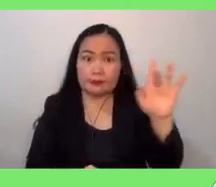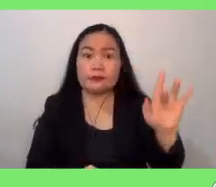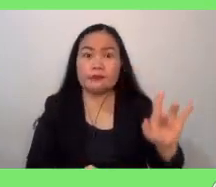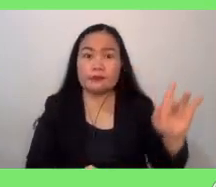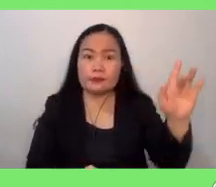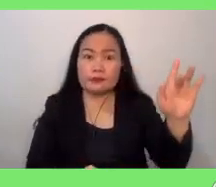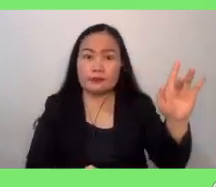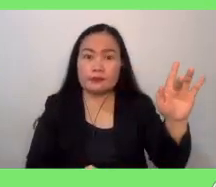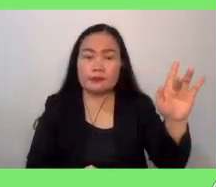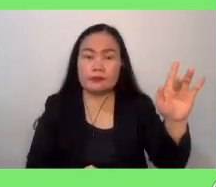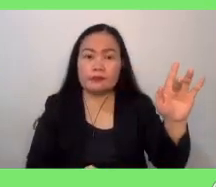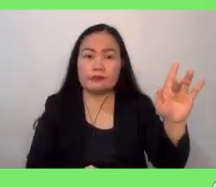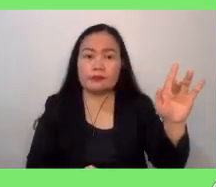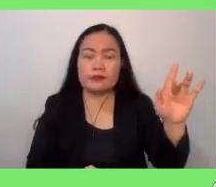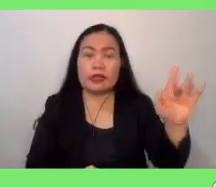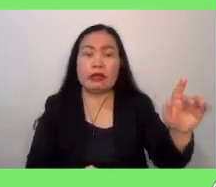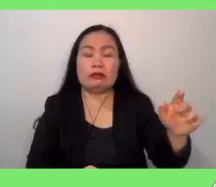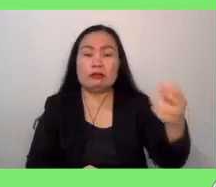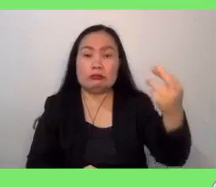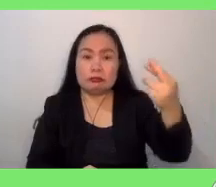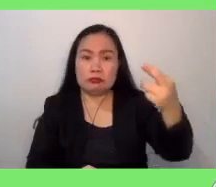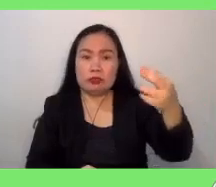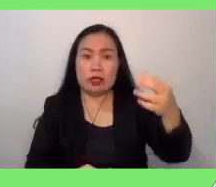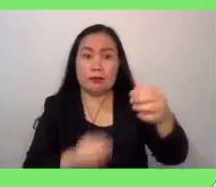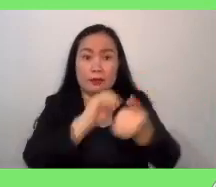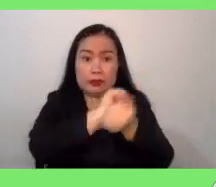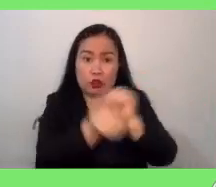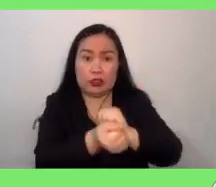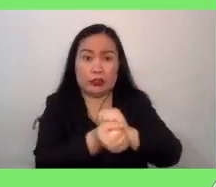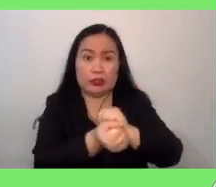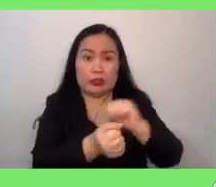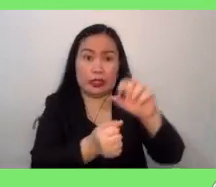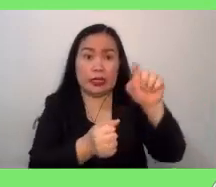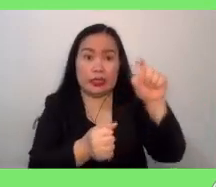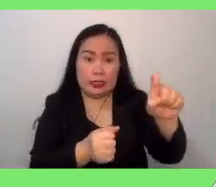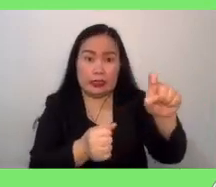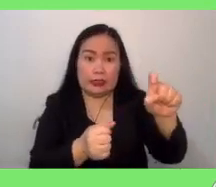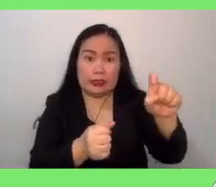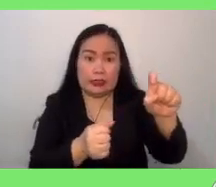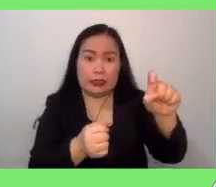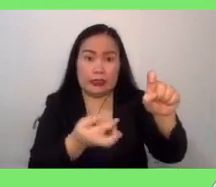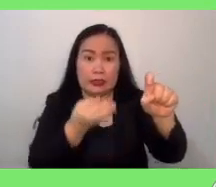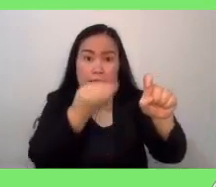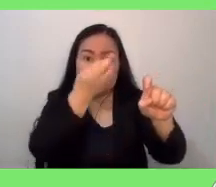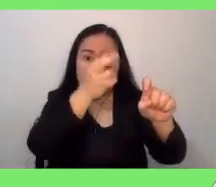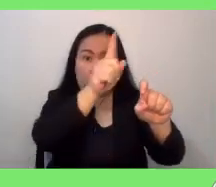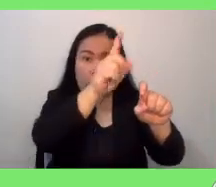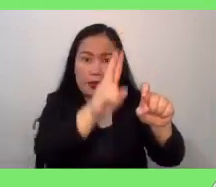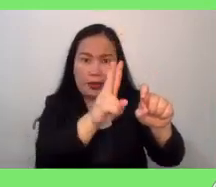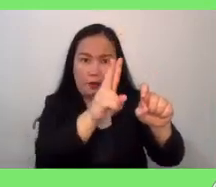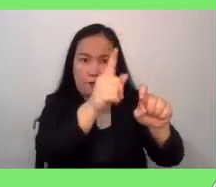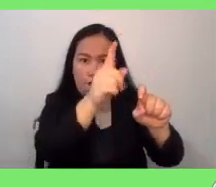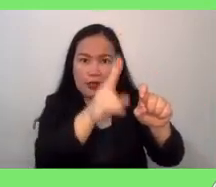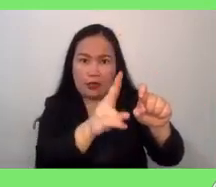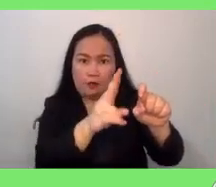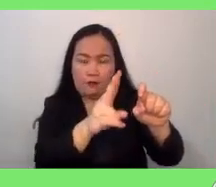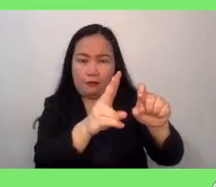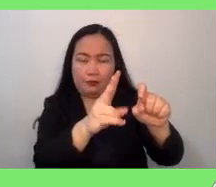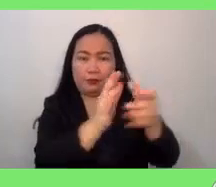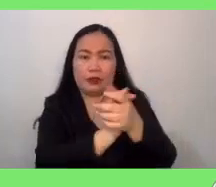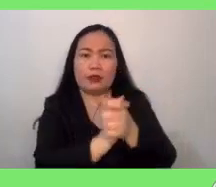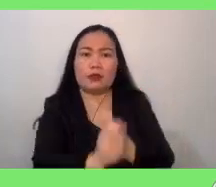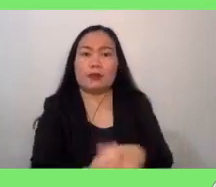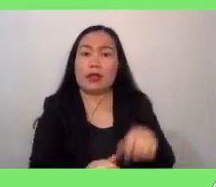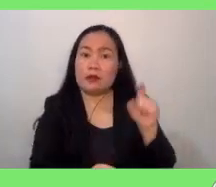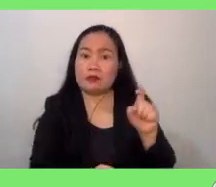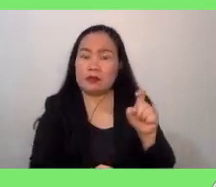maging x is equal to raised to 1/2. Okay? So, ang 1/2 is a fraction. Tama? Dapat, di